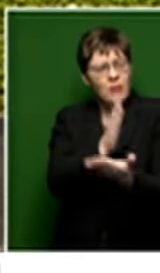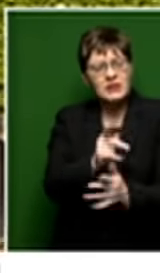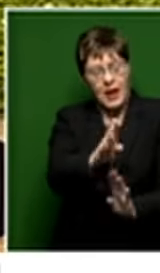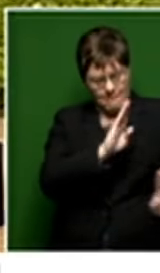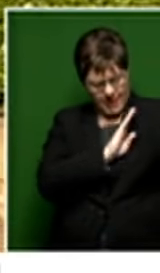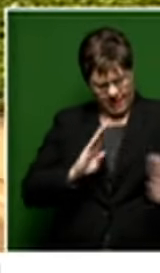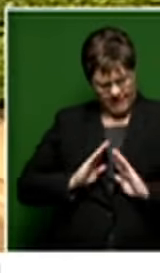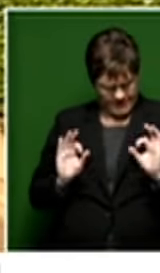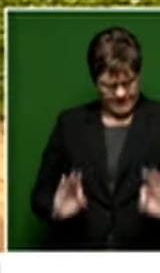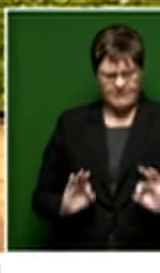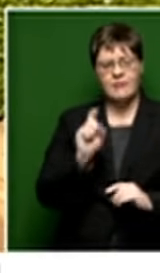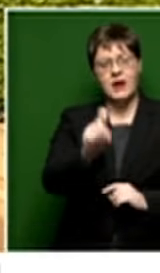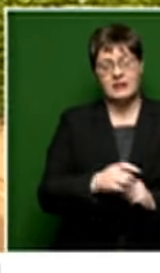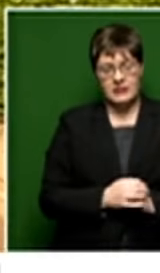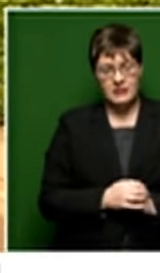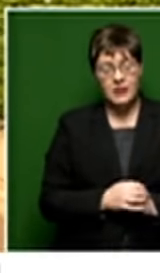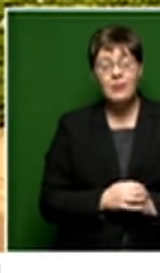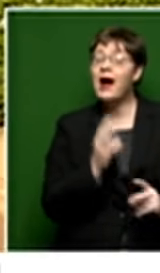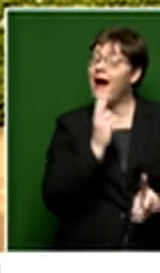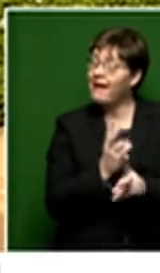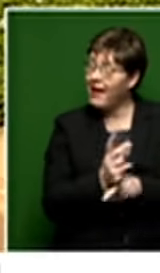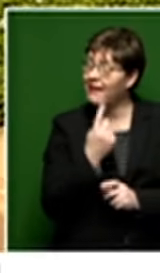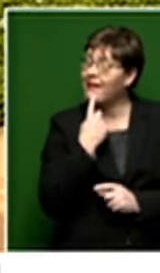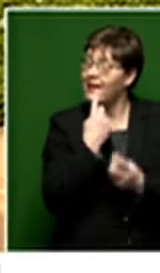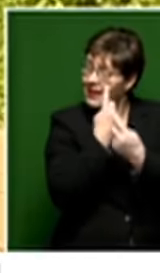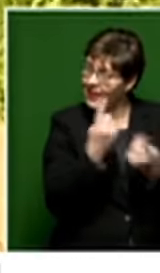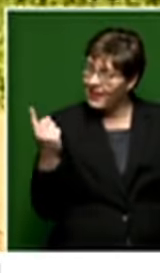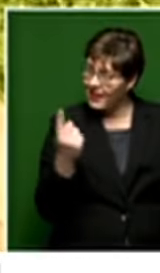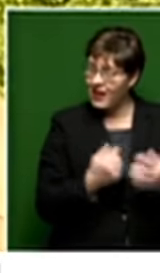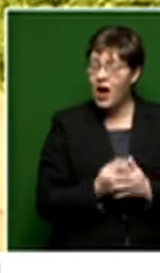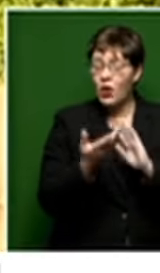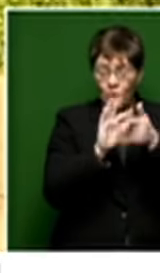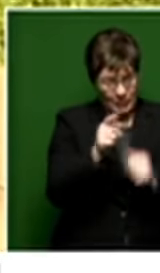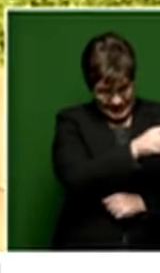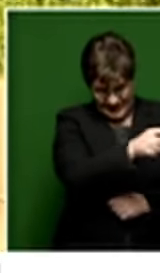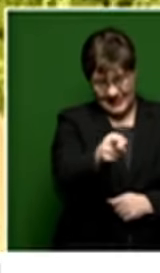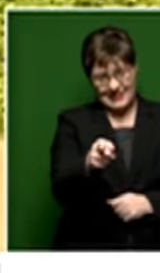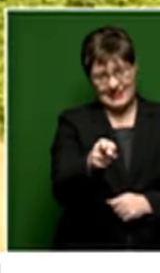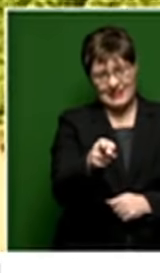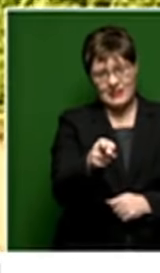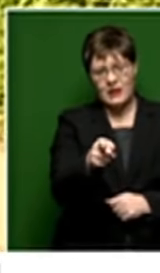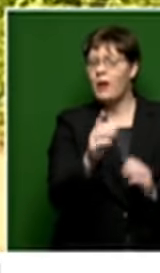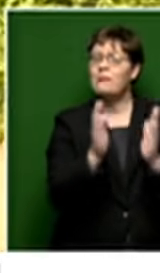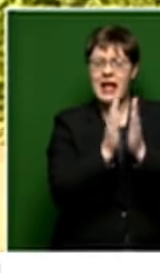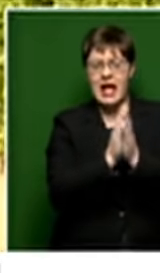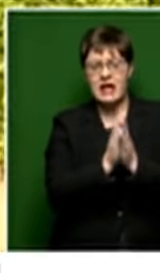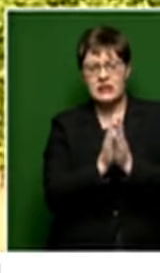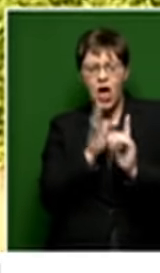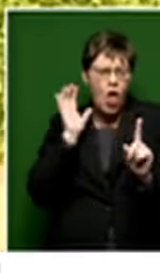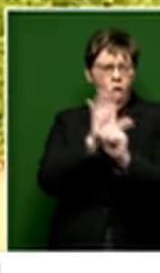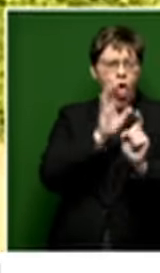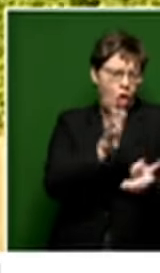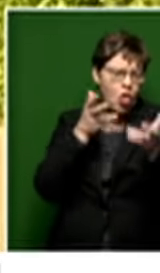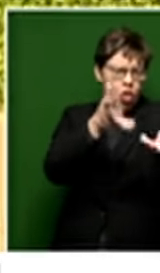behave. But one thing which I must again say that even the community, please, we beg you, don't provoke